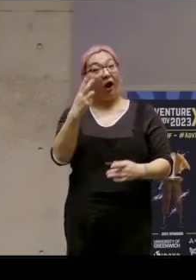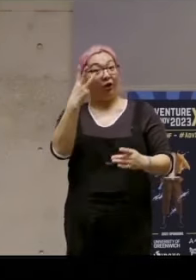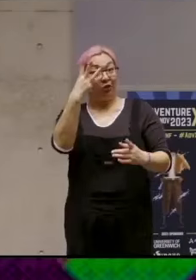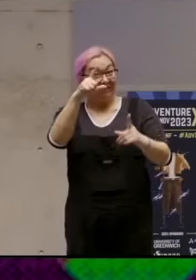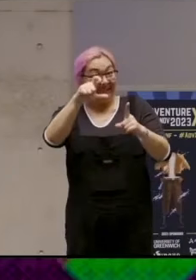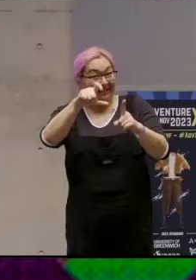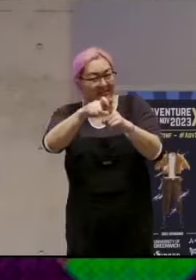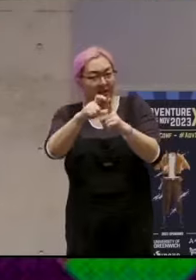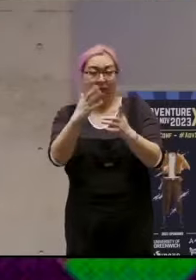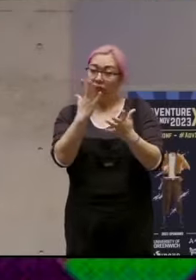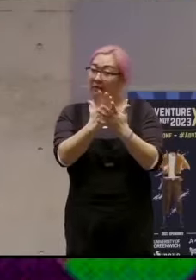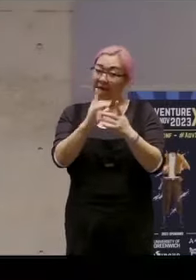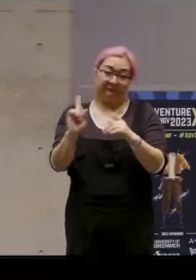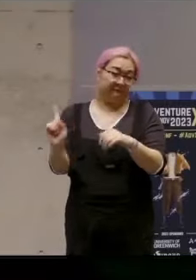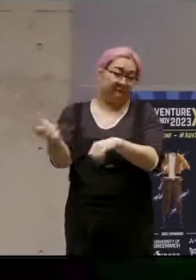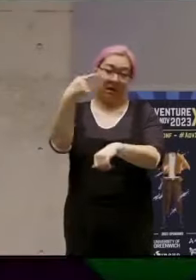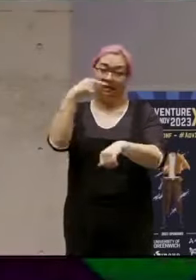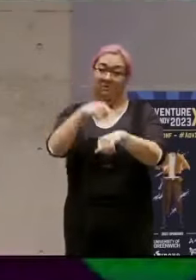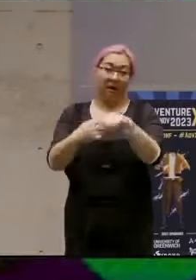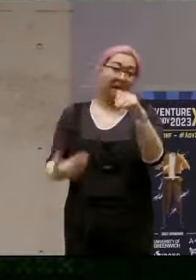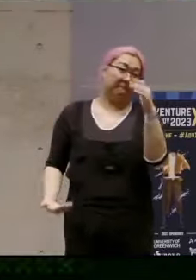time.